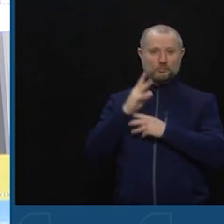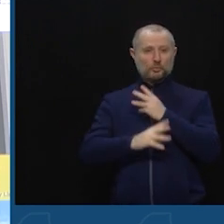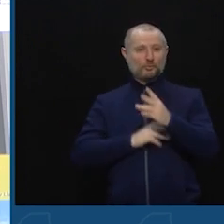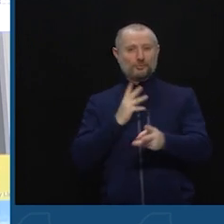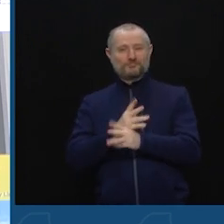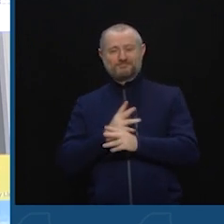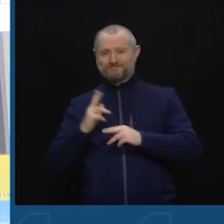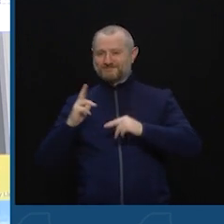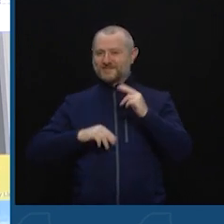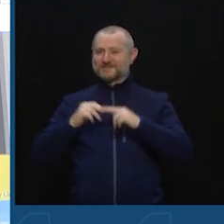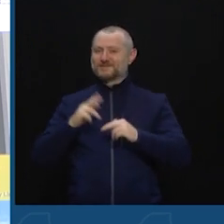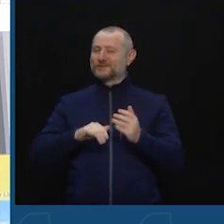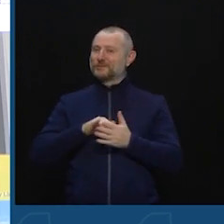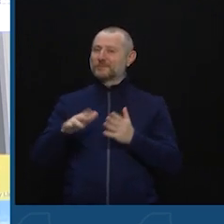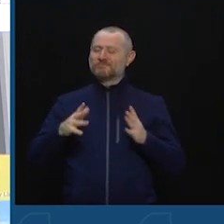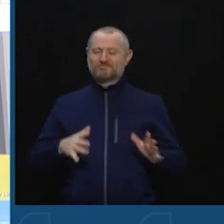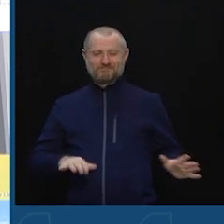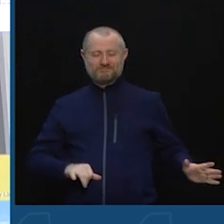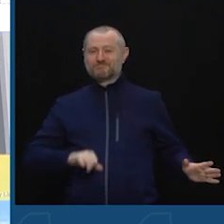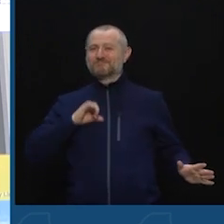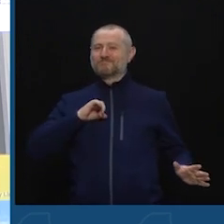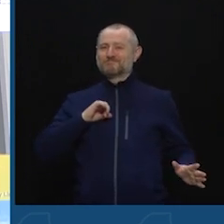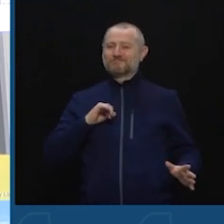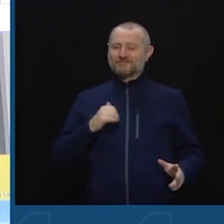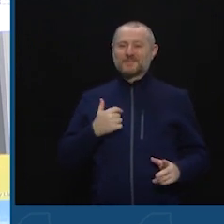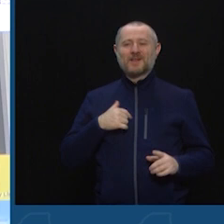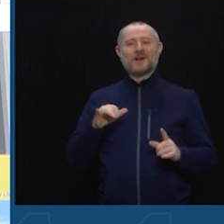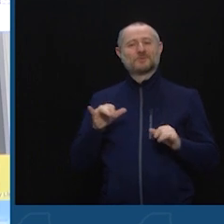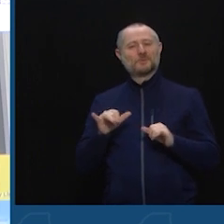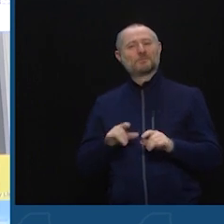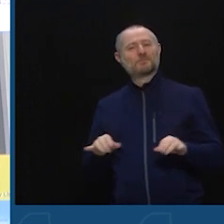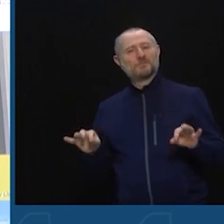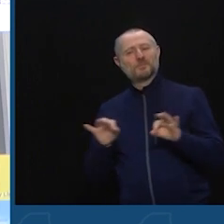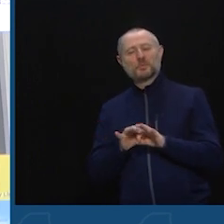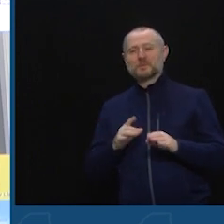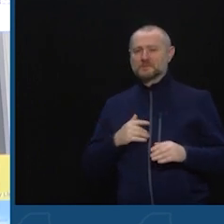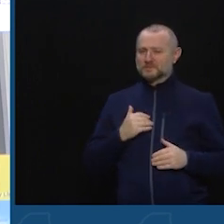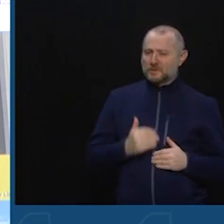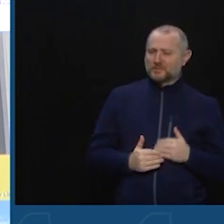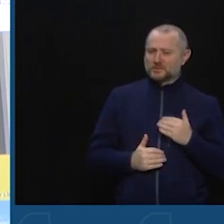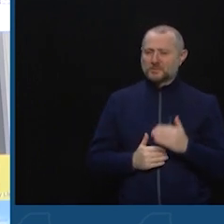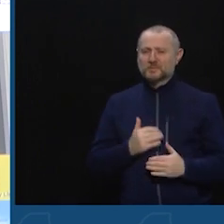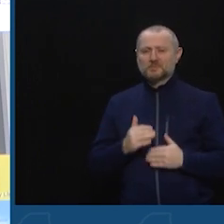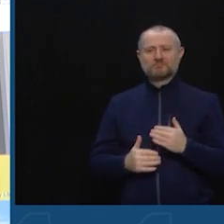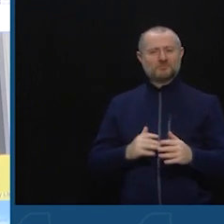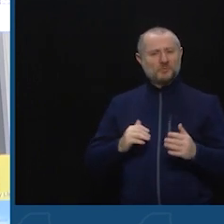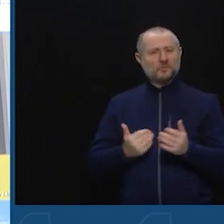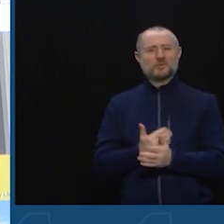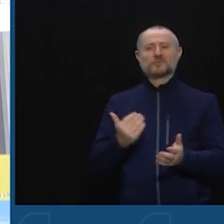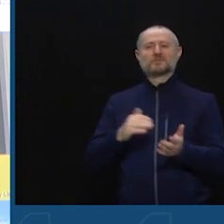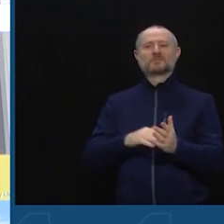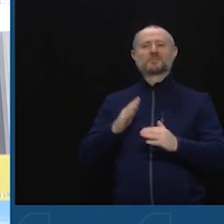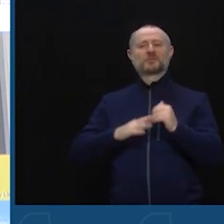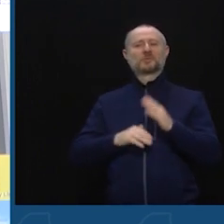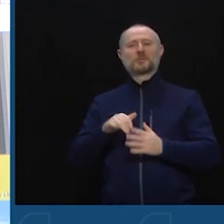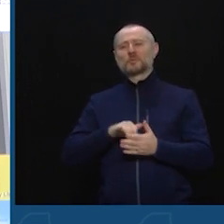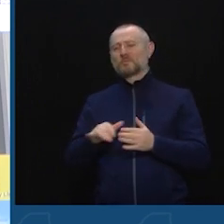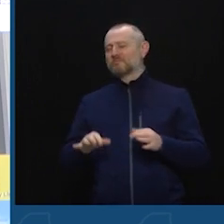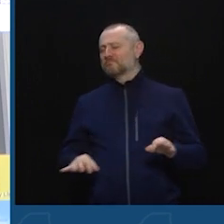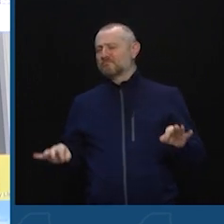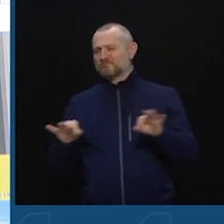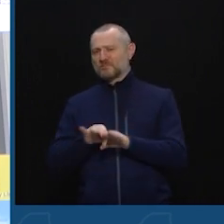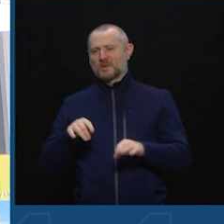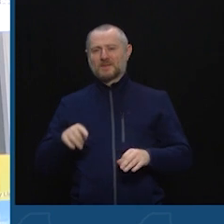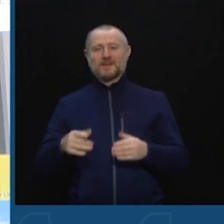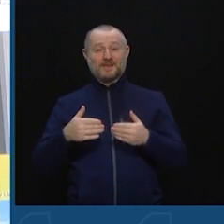of. It is also a crucial step forward to rebuilding one of New York's most important